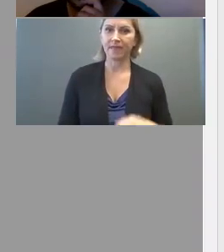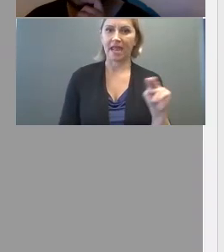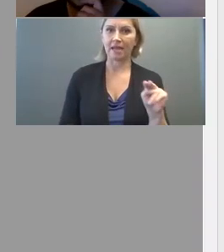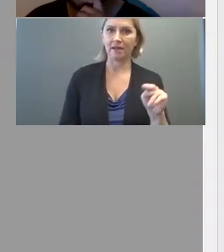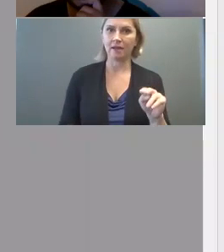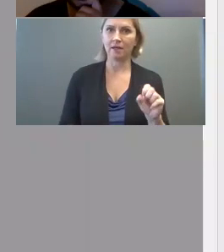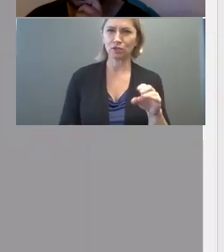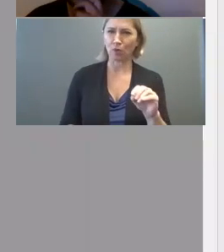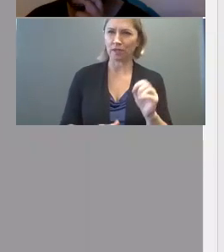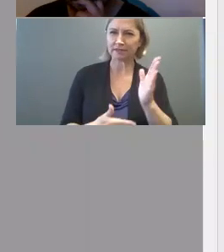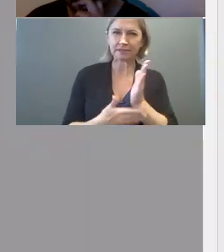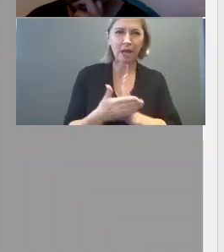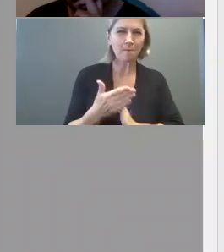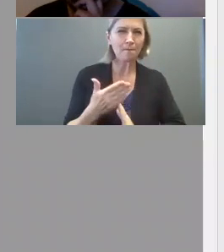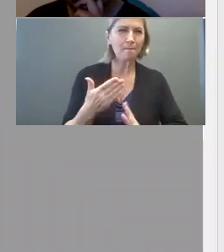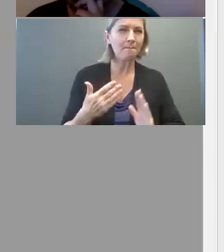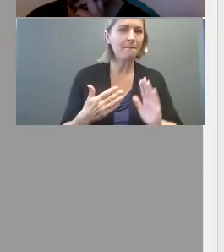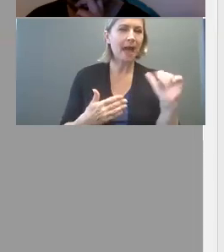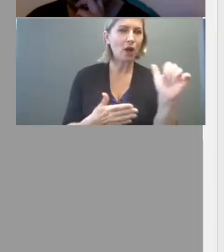Some algorithm that we know.